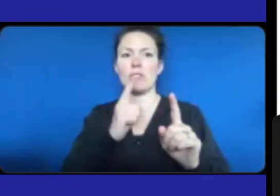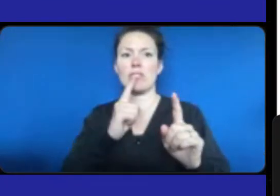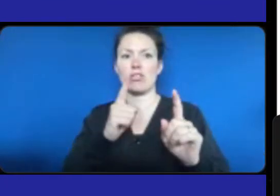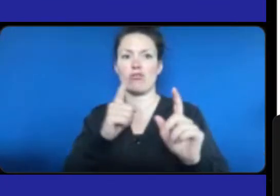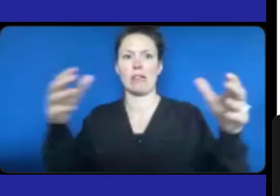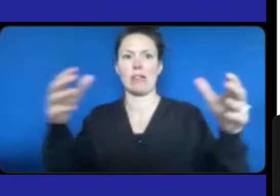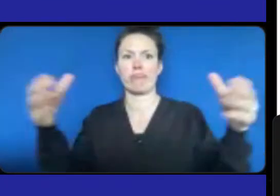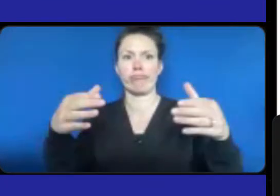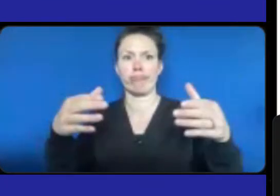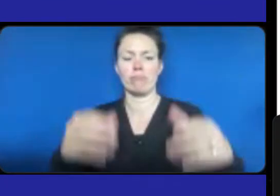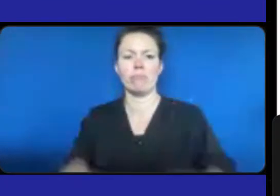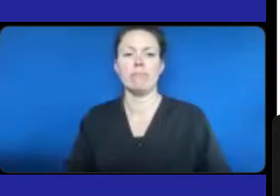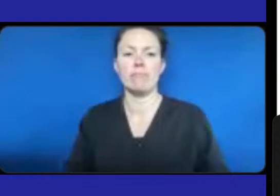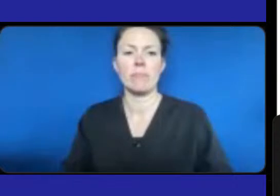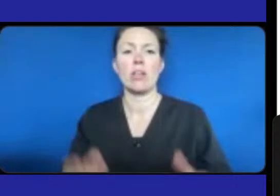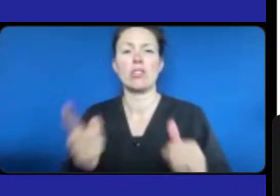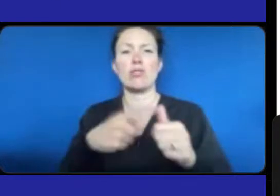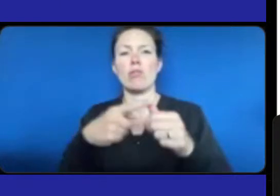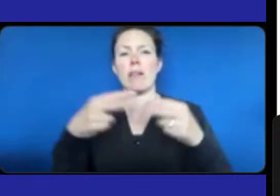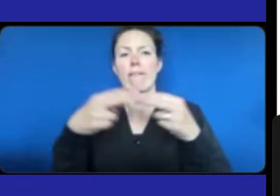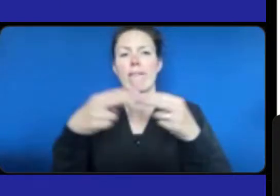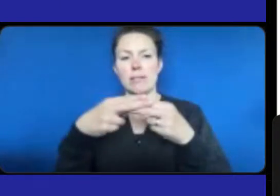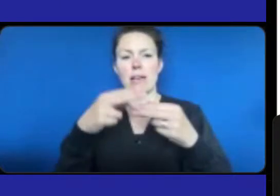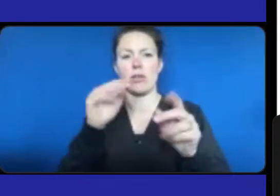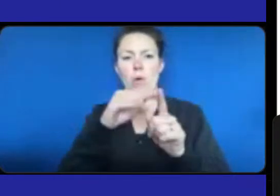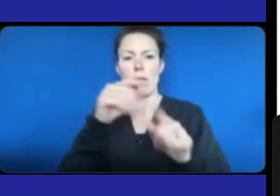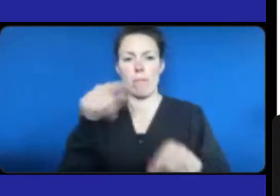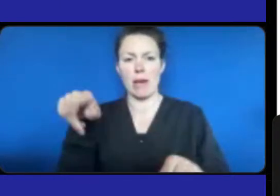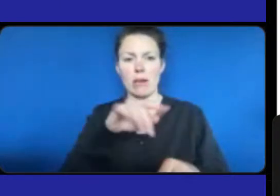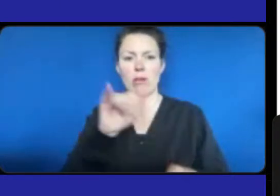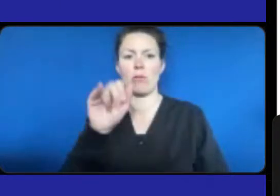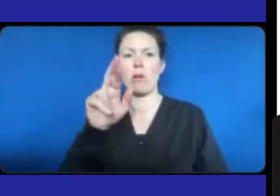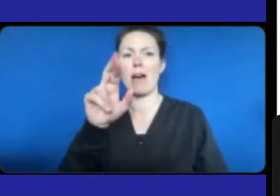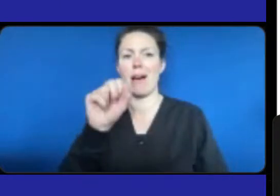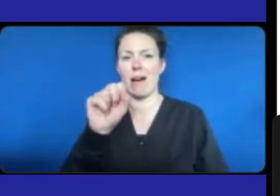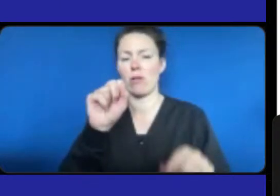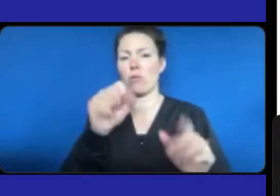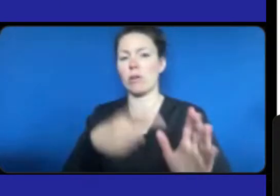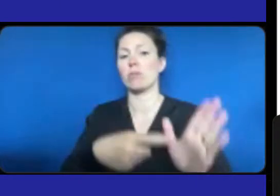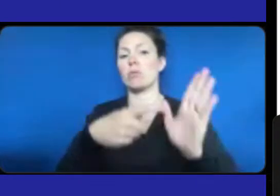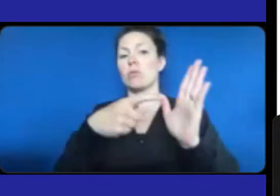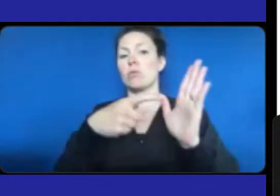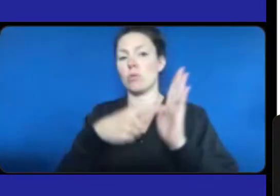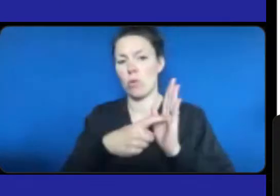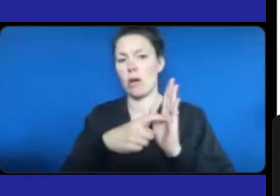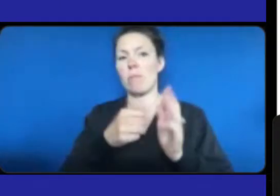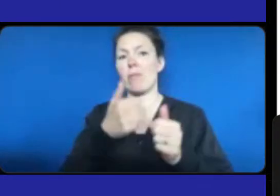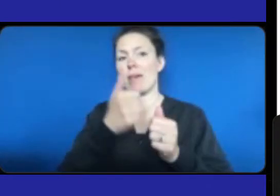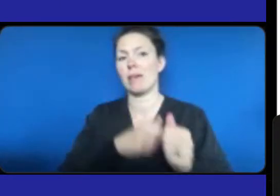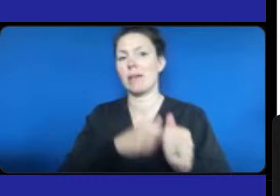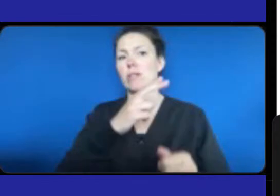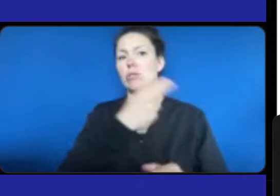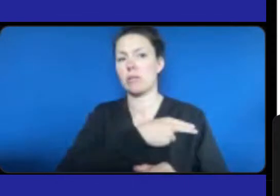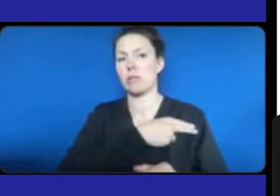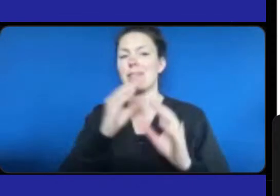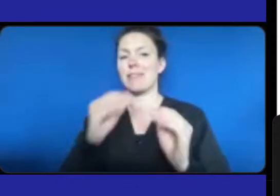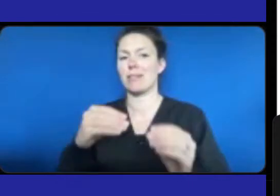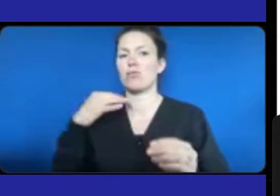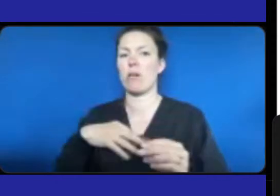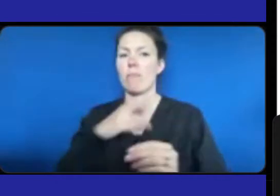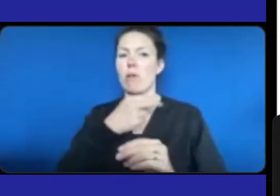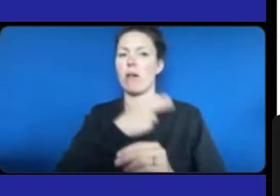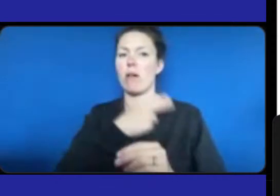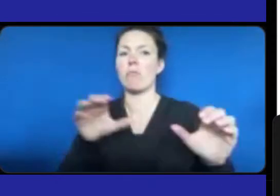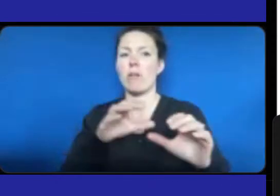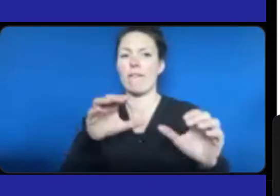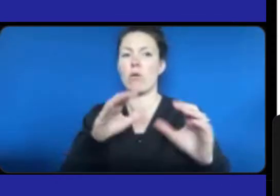So first slide, just to remind you, it is an IRS requirement that each hospital, each nonprofit hospital, perform a